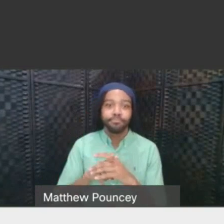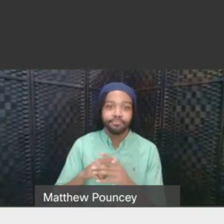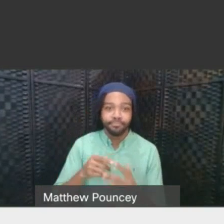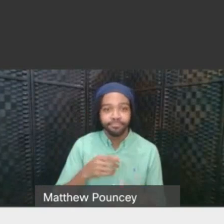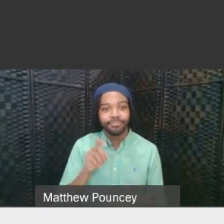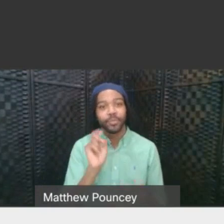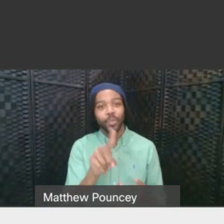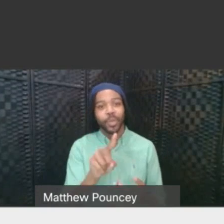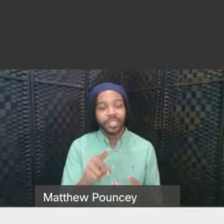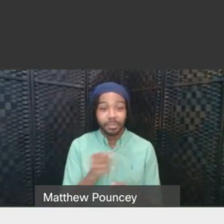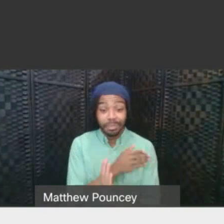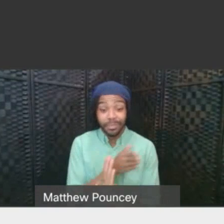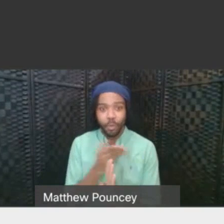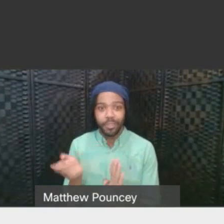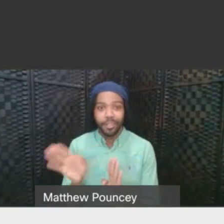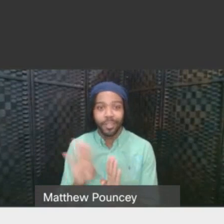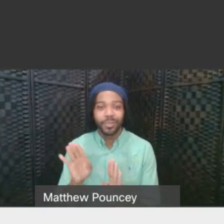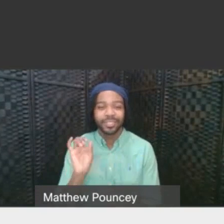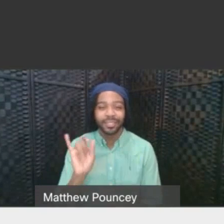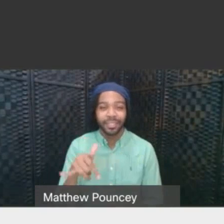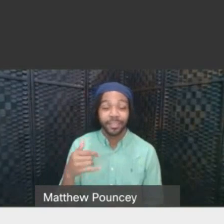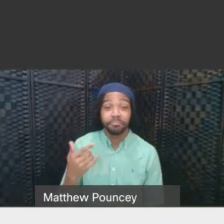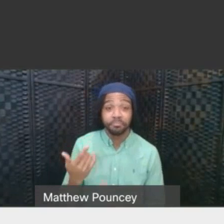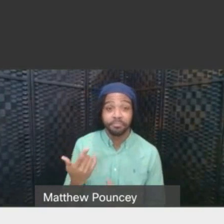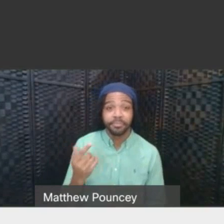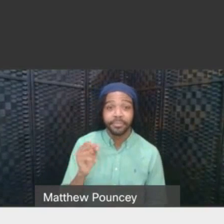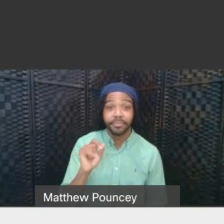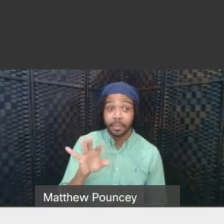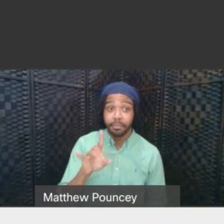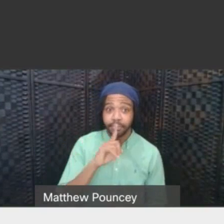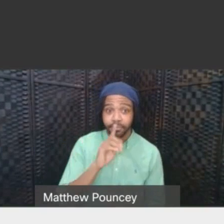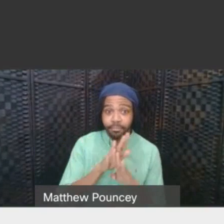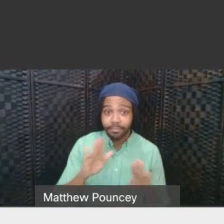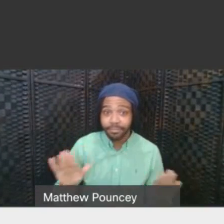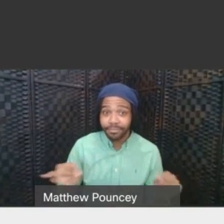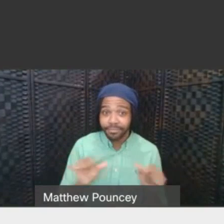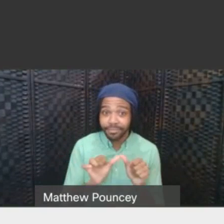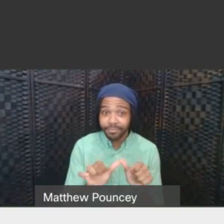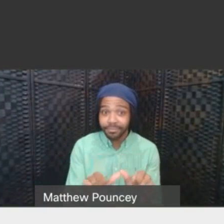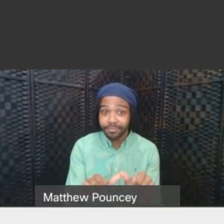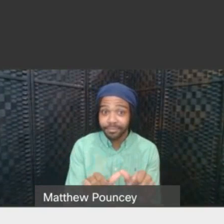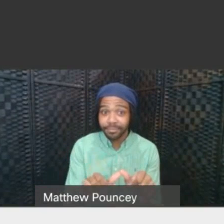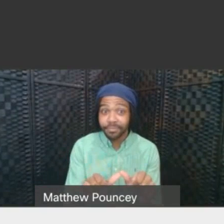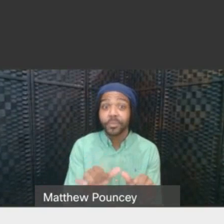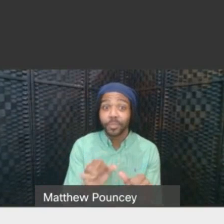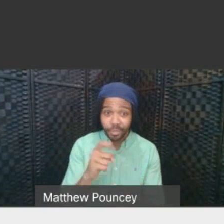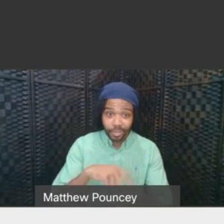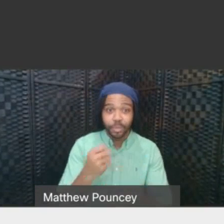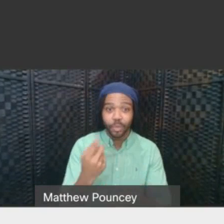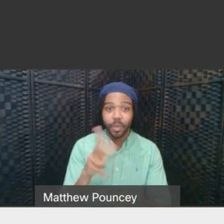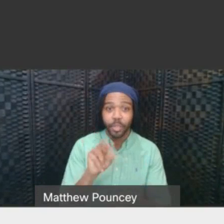occur to people. So if we hear nothing, then at 12:30 we will be saying goodbye. At which